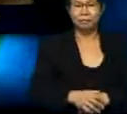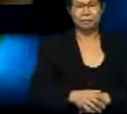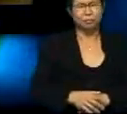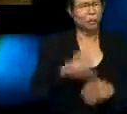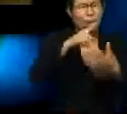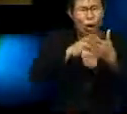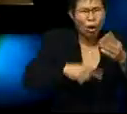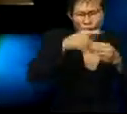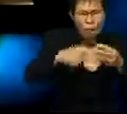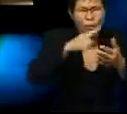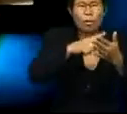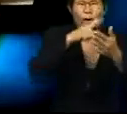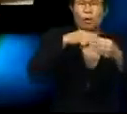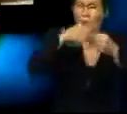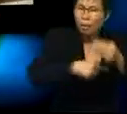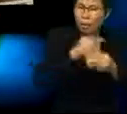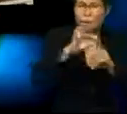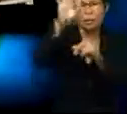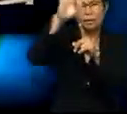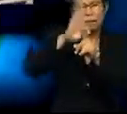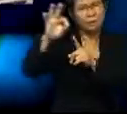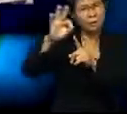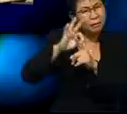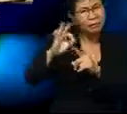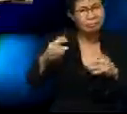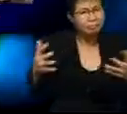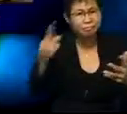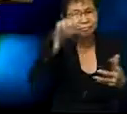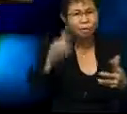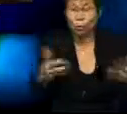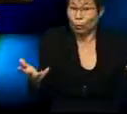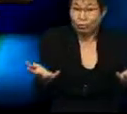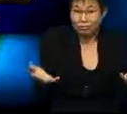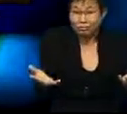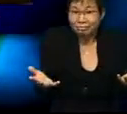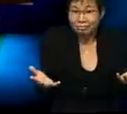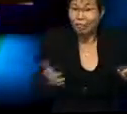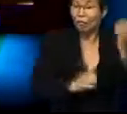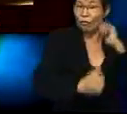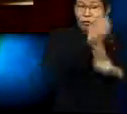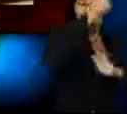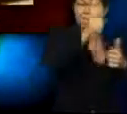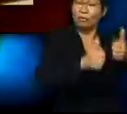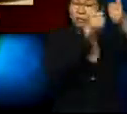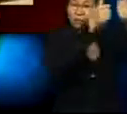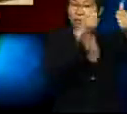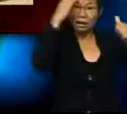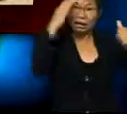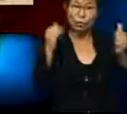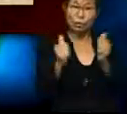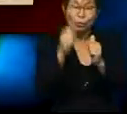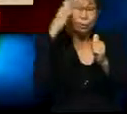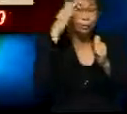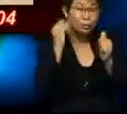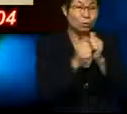What about Penang, the Pearl of the Orient? Well, its first experience with